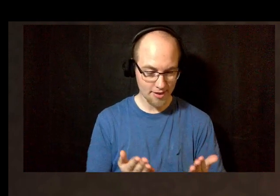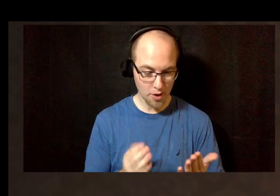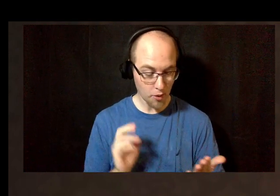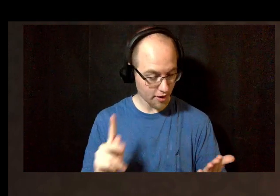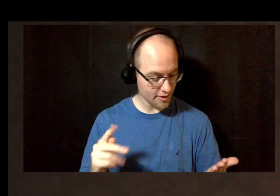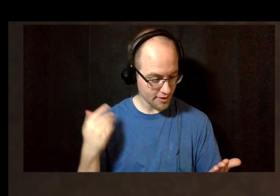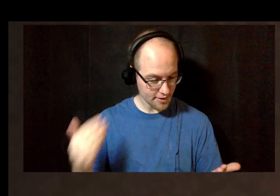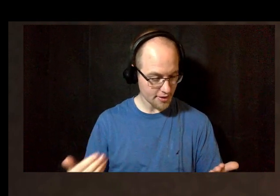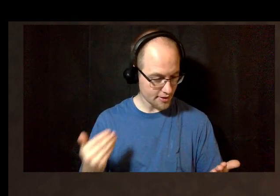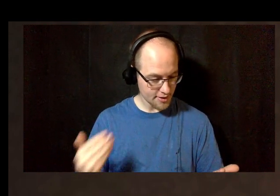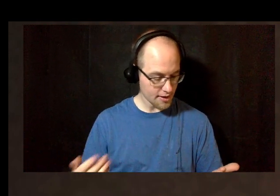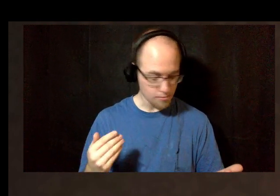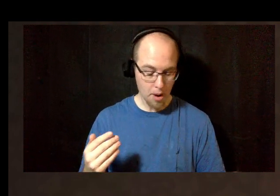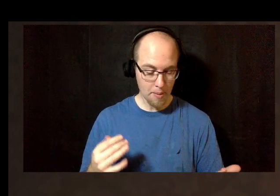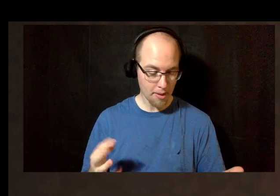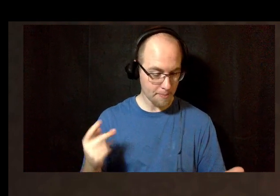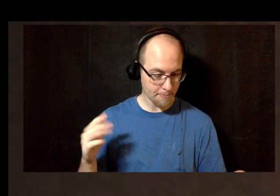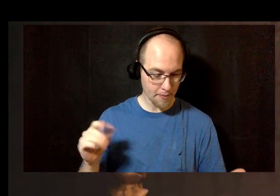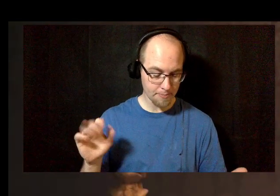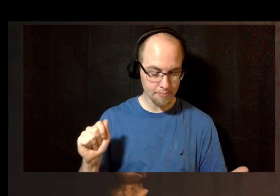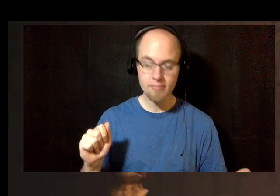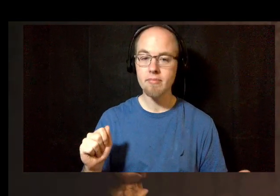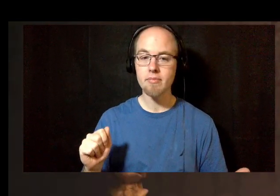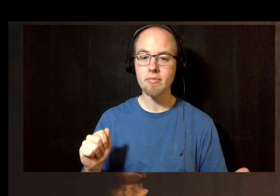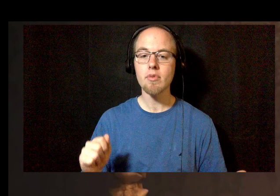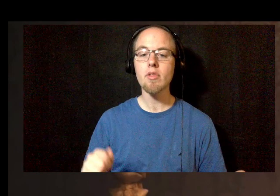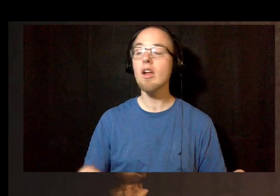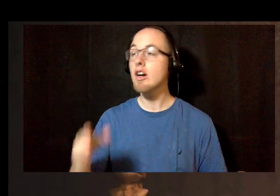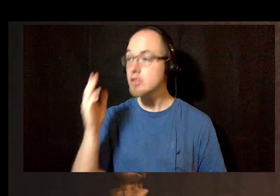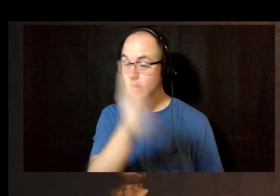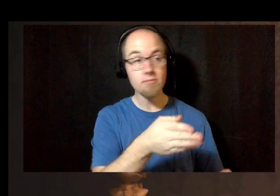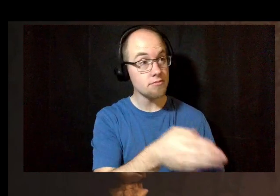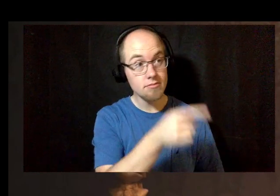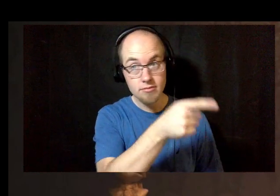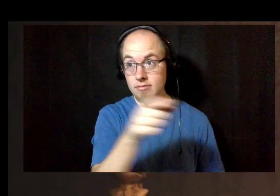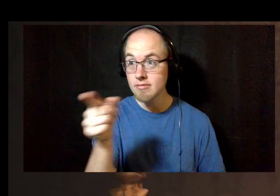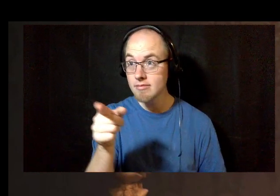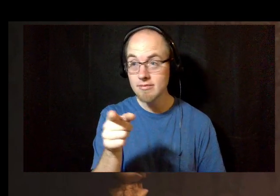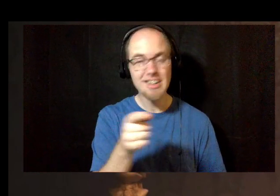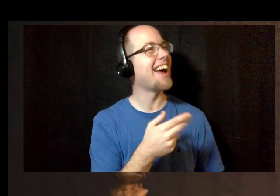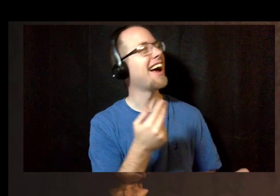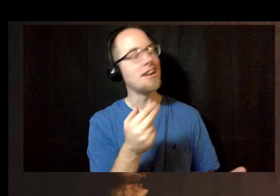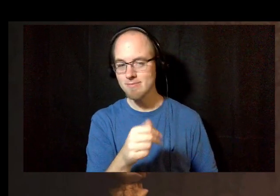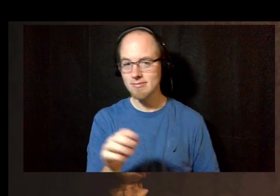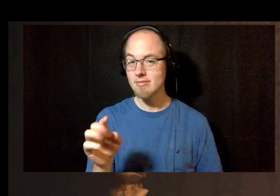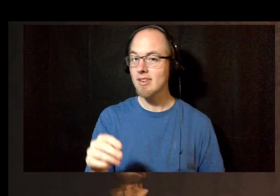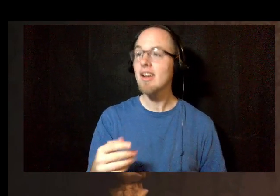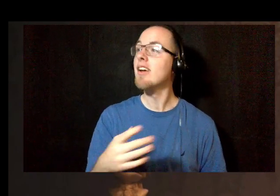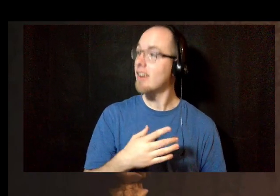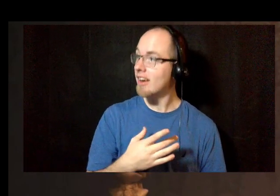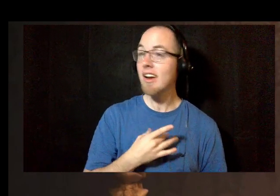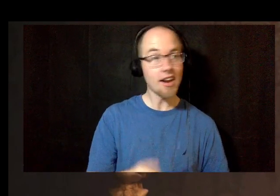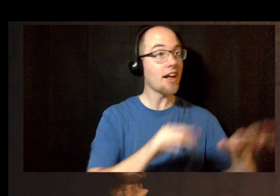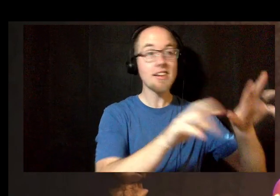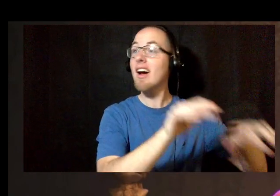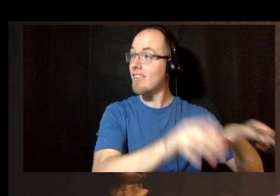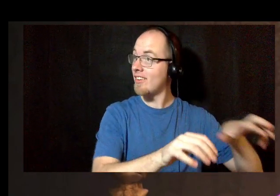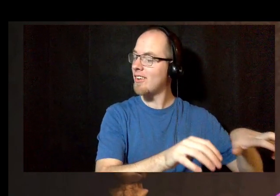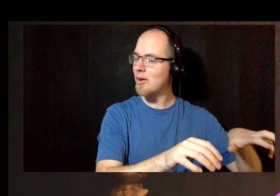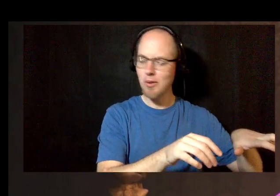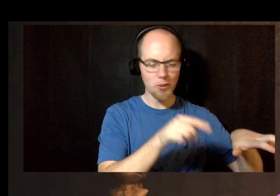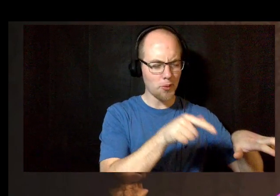we go. Bucket. Okay. Stop it. Okay. Do you like my typewriter, by the way? Isn't